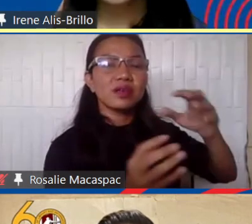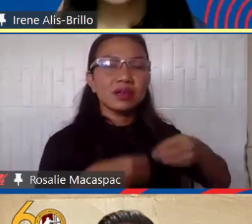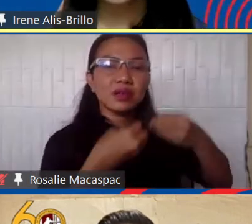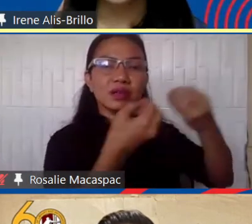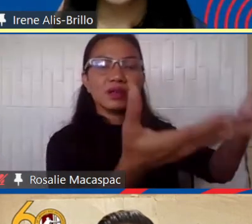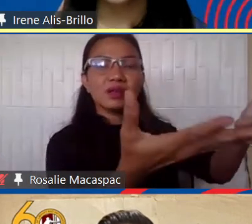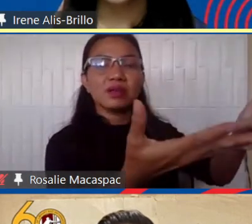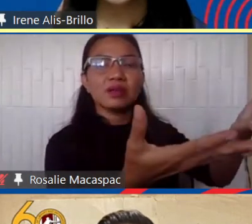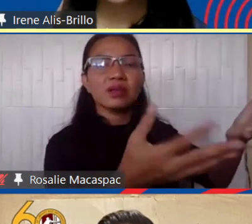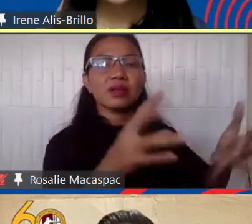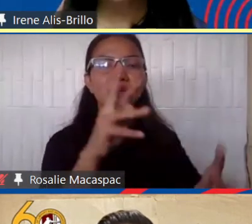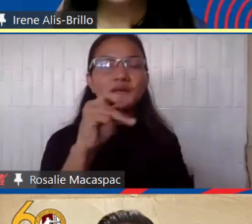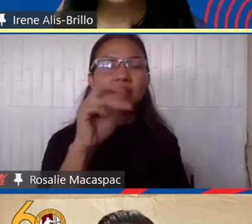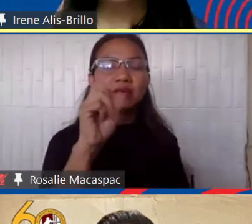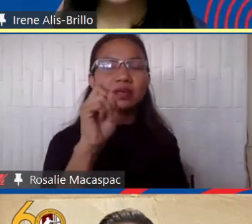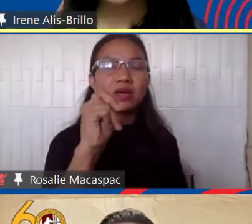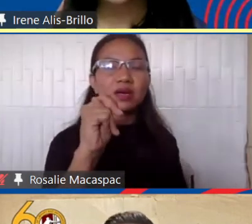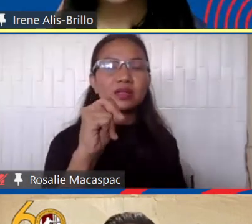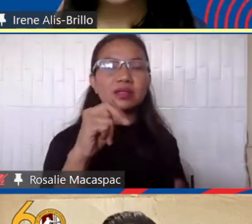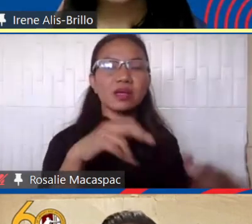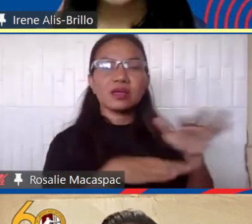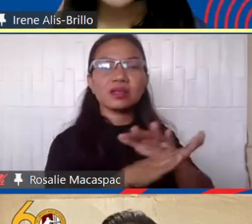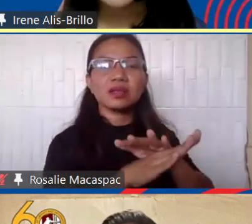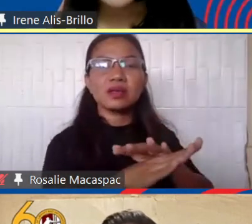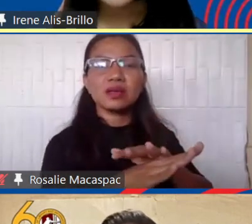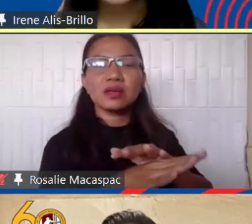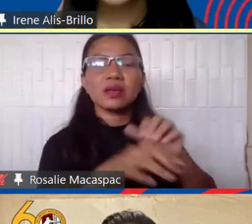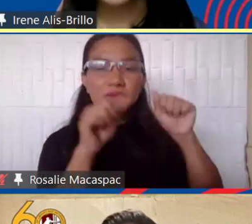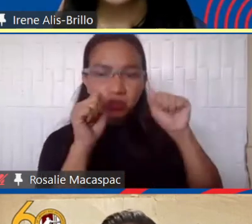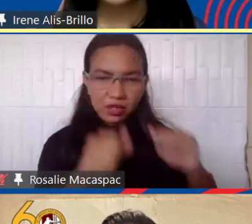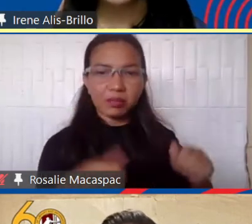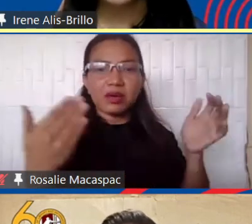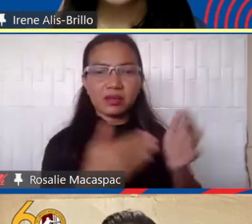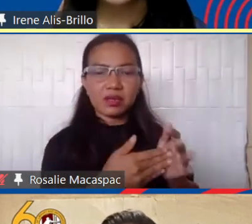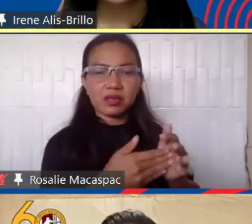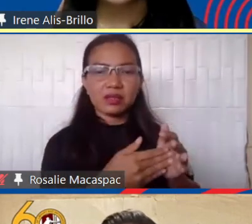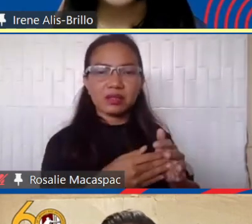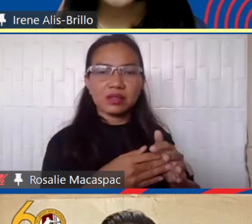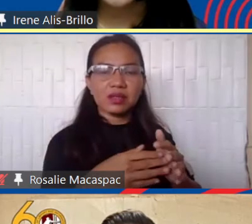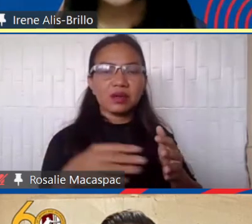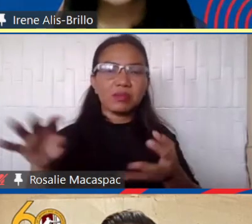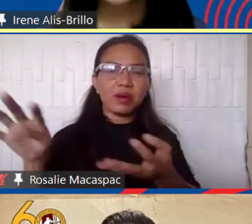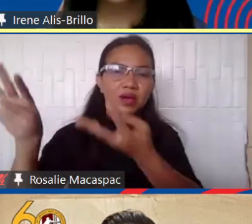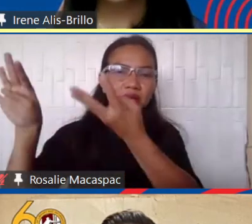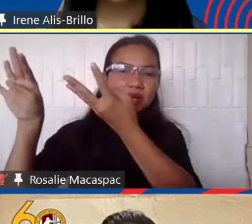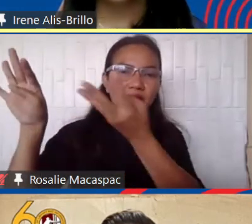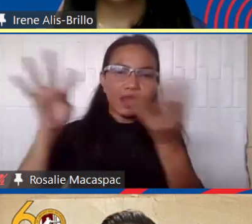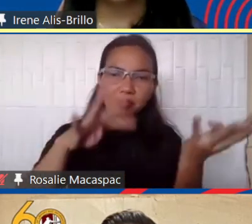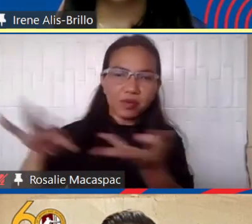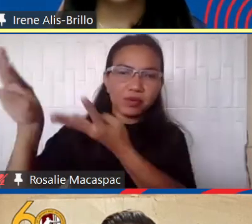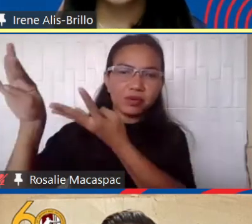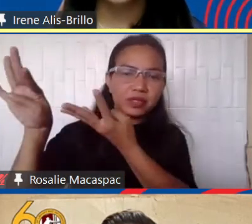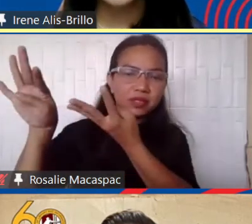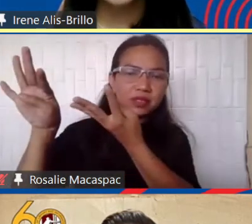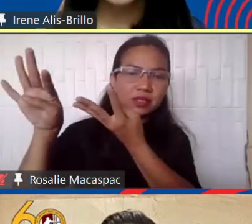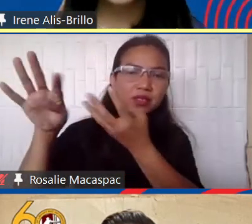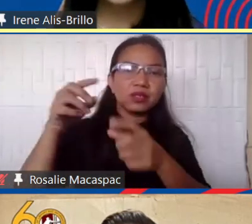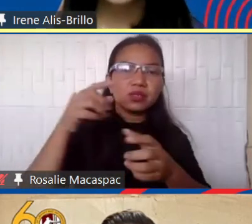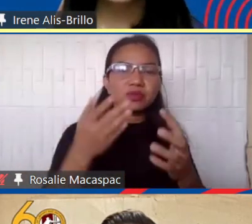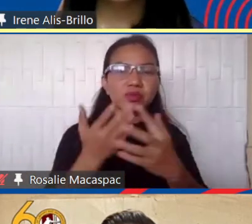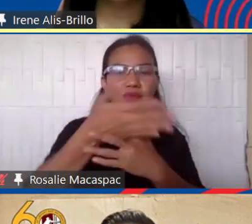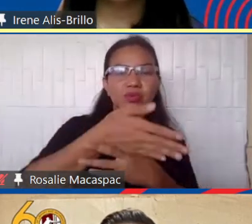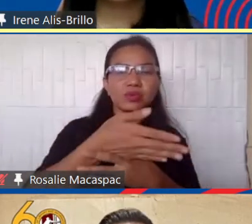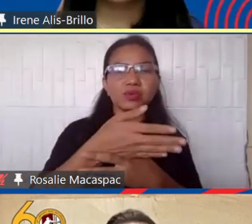non-open access journal, can we still freely distribute it via uploading in a repository through the Creative Commons